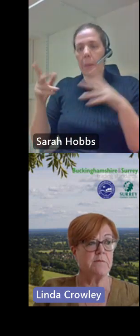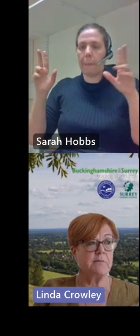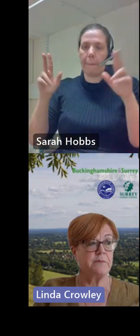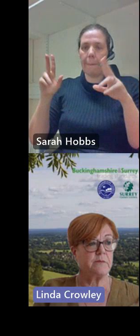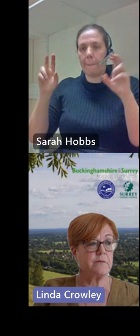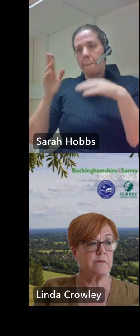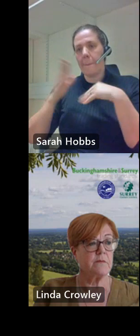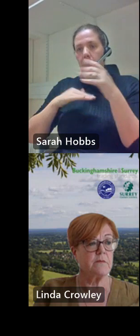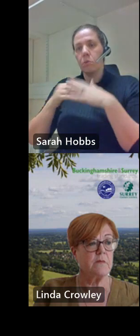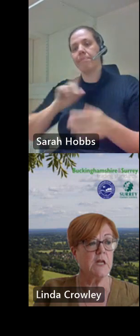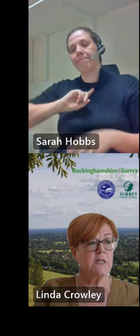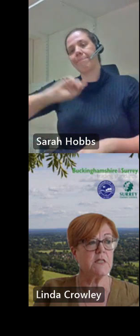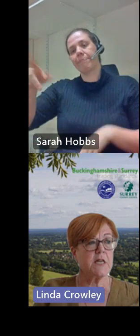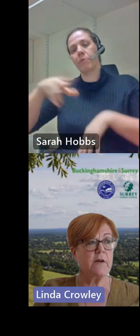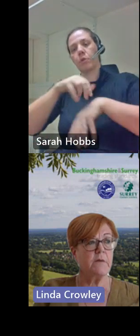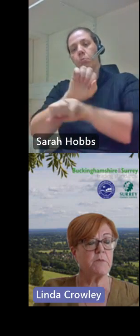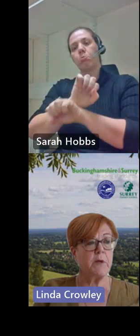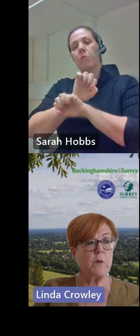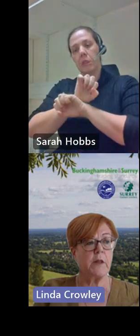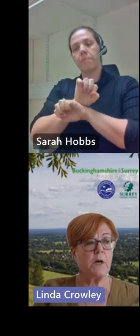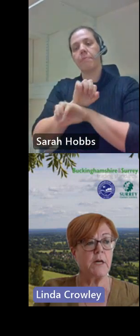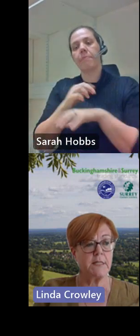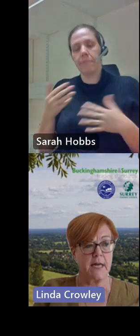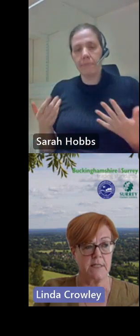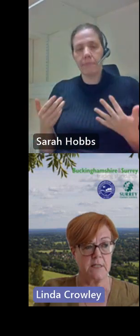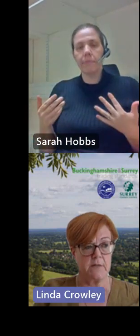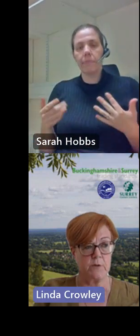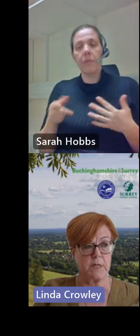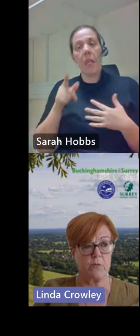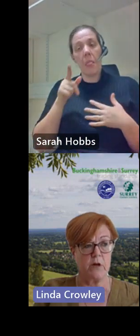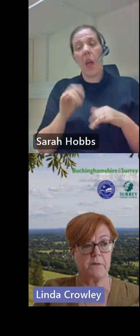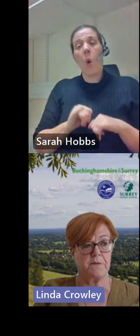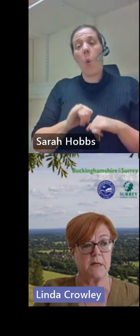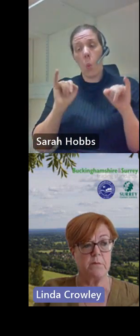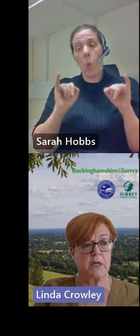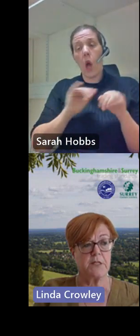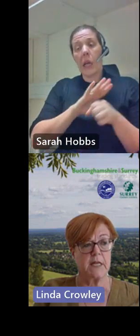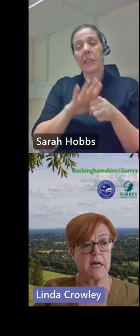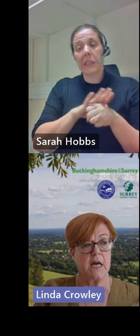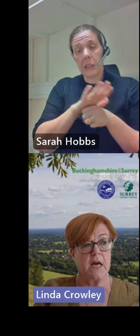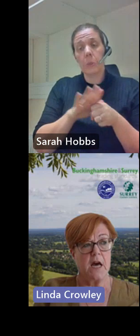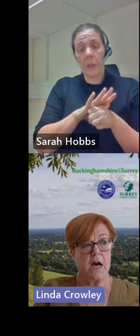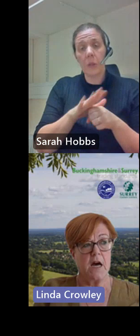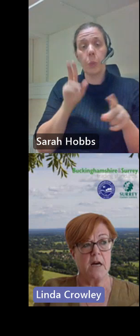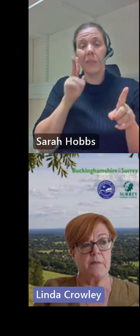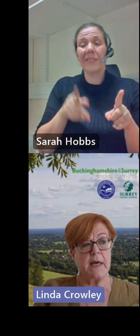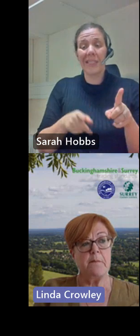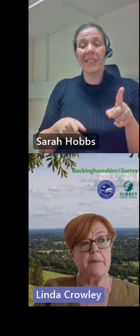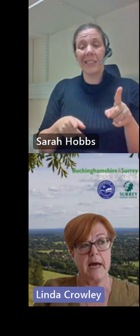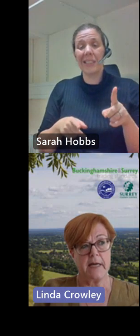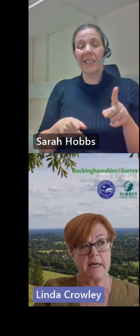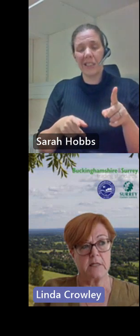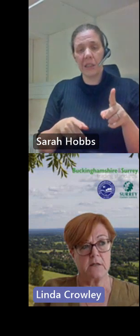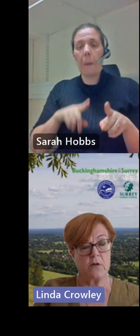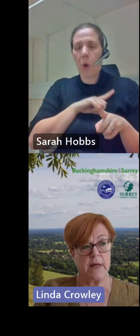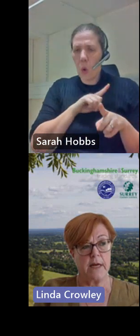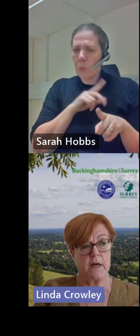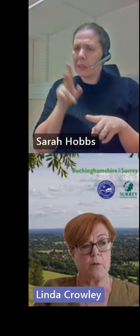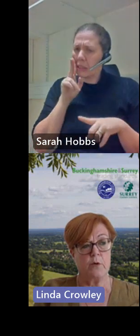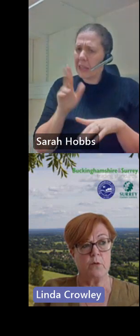sent to prison. So it was probably one of the worst cases of doorstep crime we've seen, because the